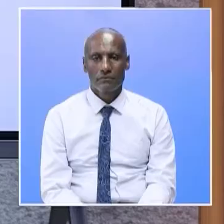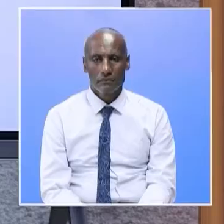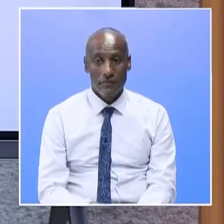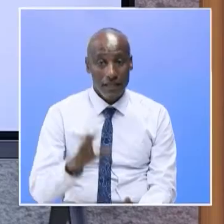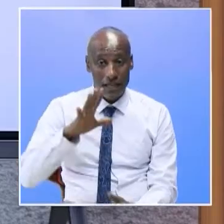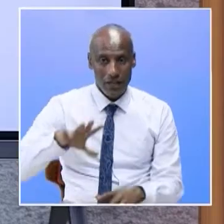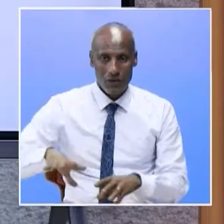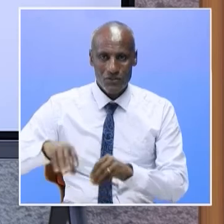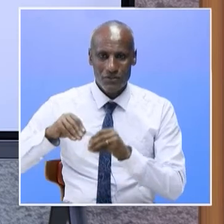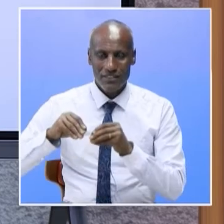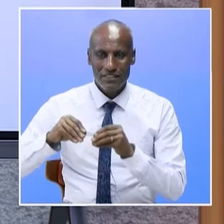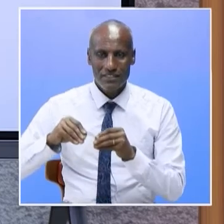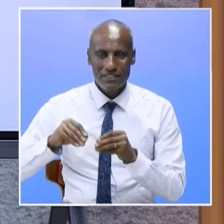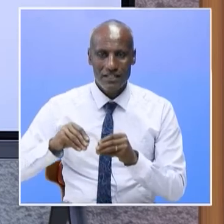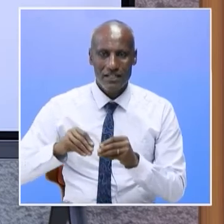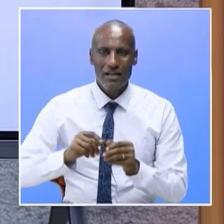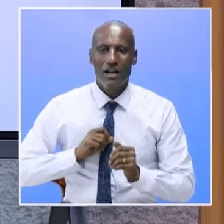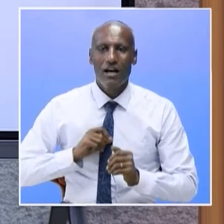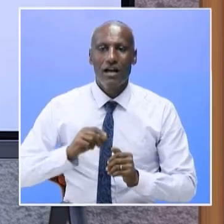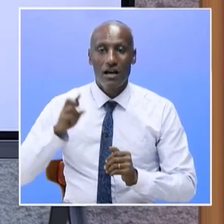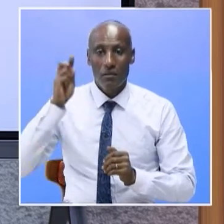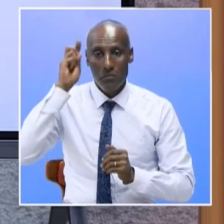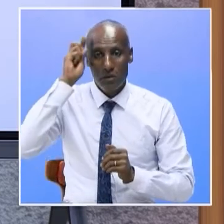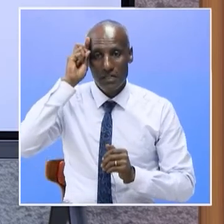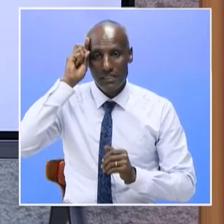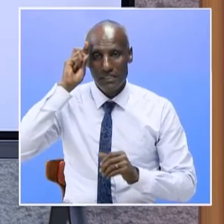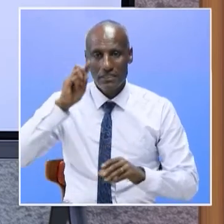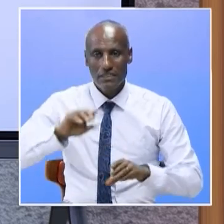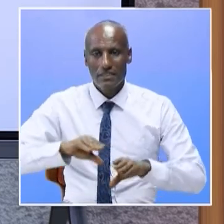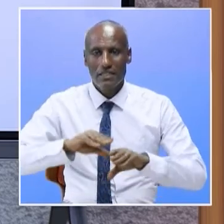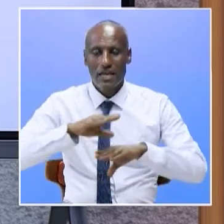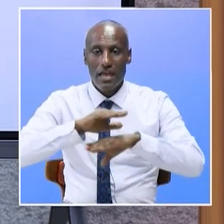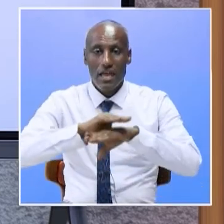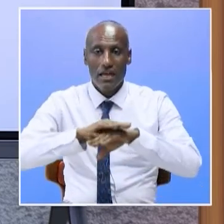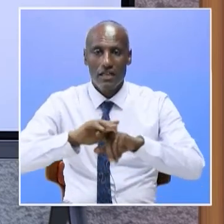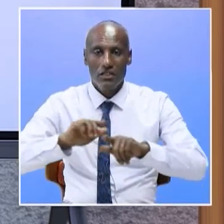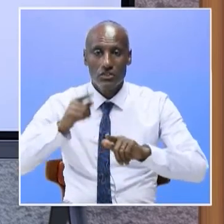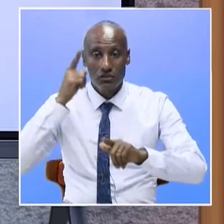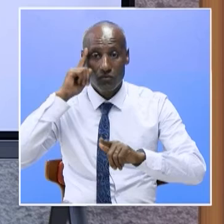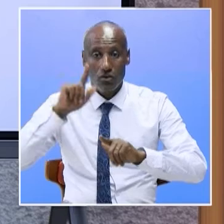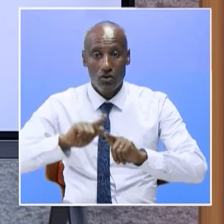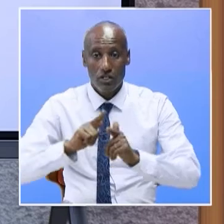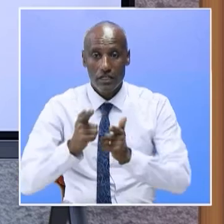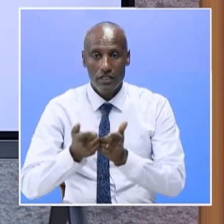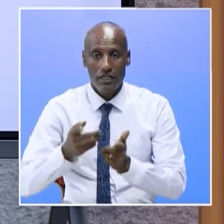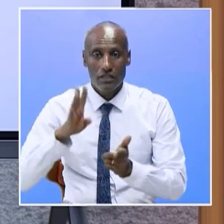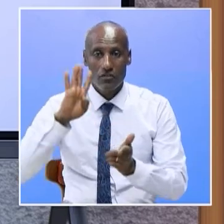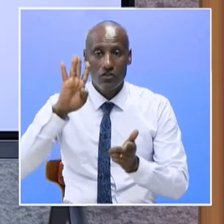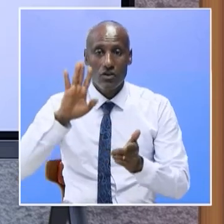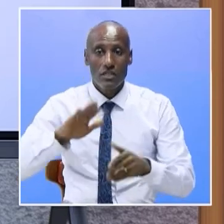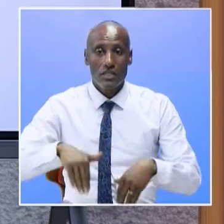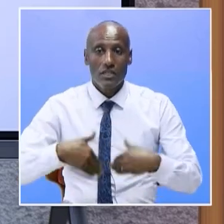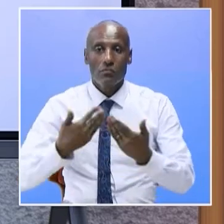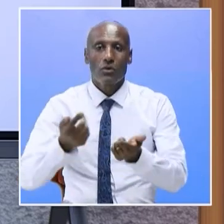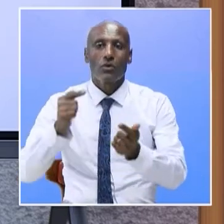Hello students, I am Miss Nabila. This is English Grade 4 lesson. This program is brought to you by City Government